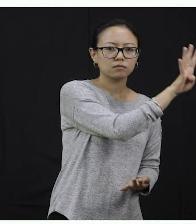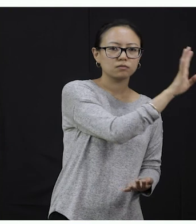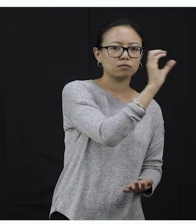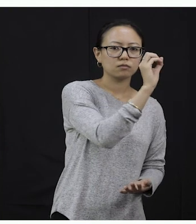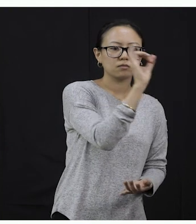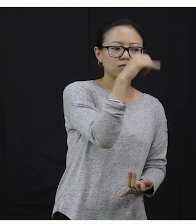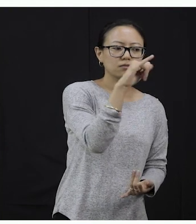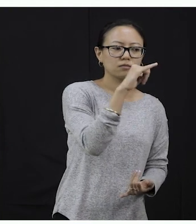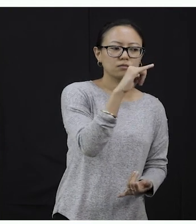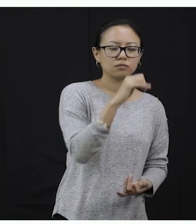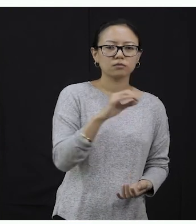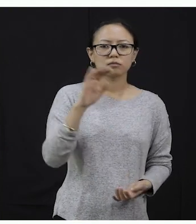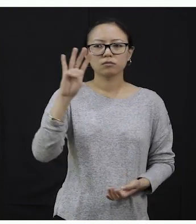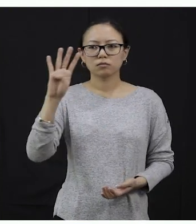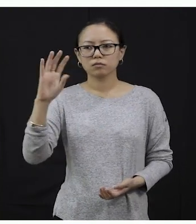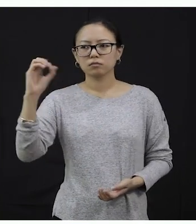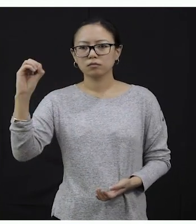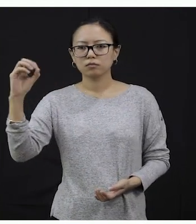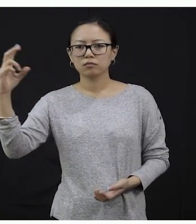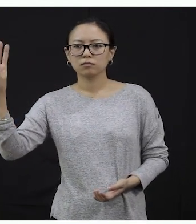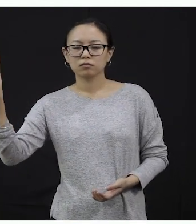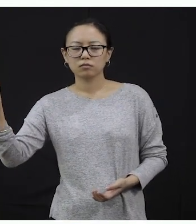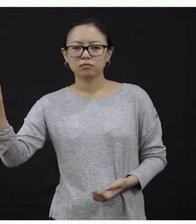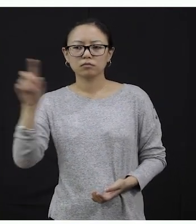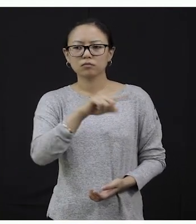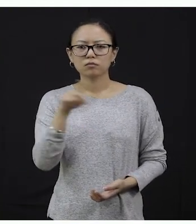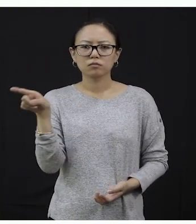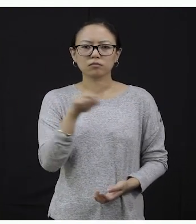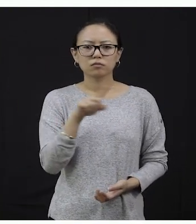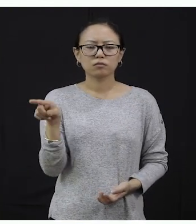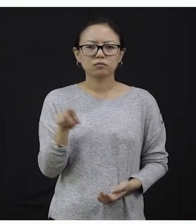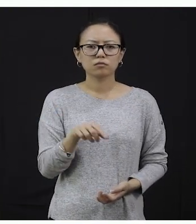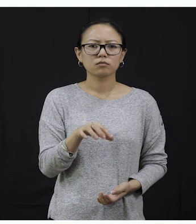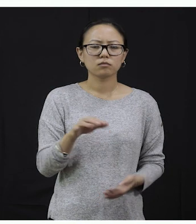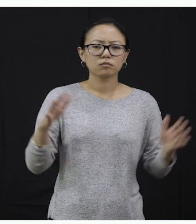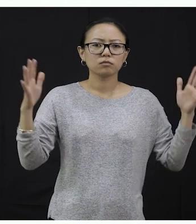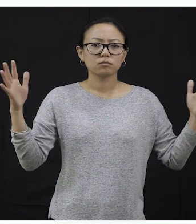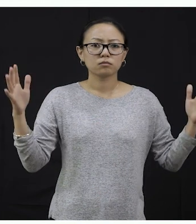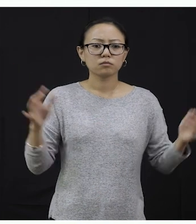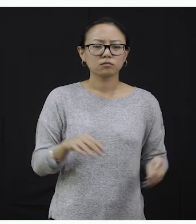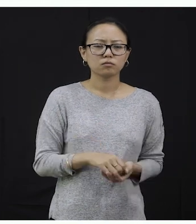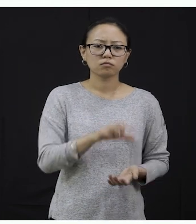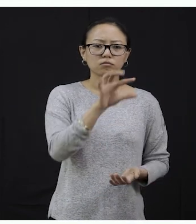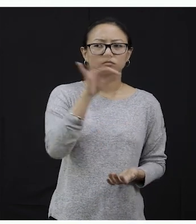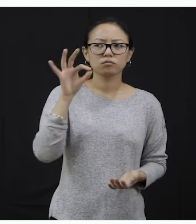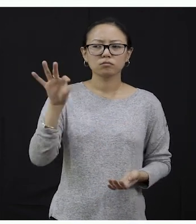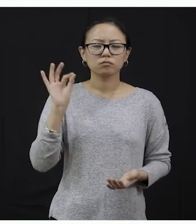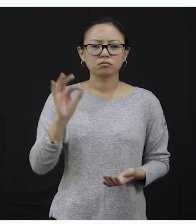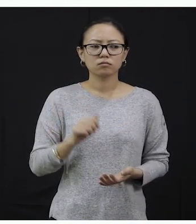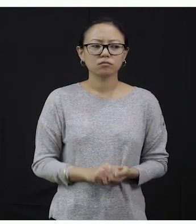406 and 403. So which number is greater